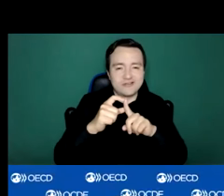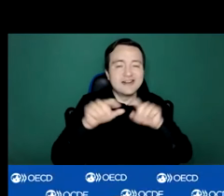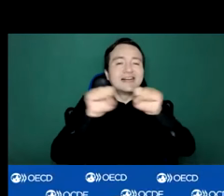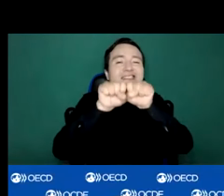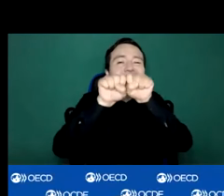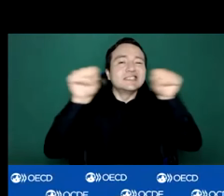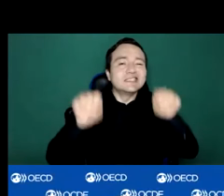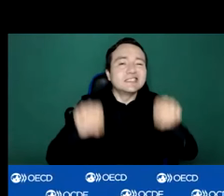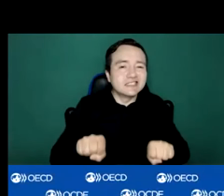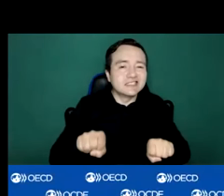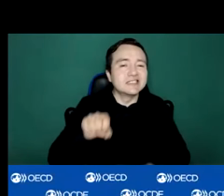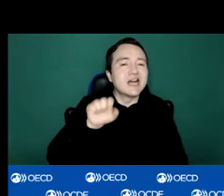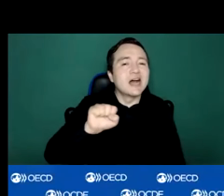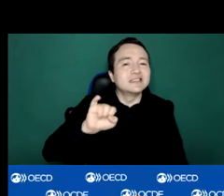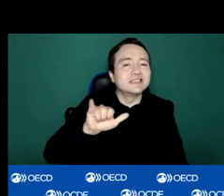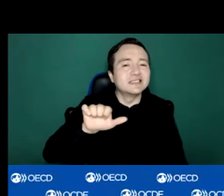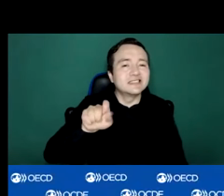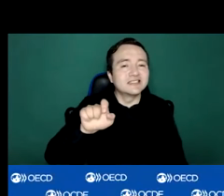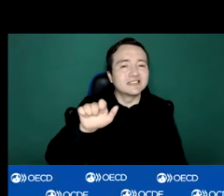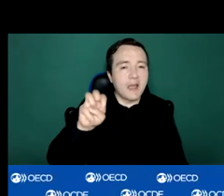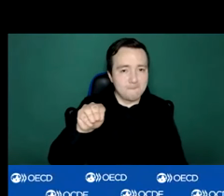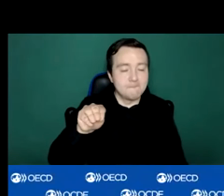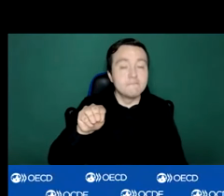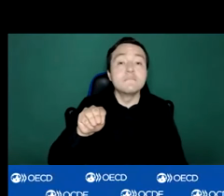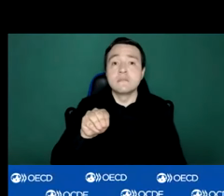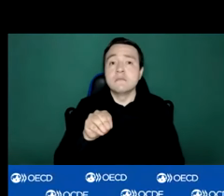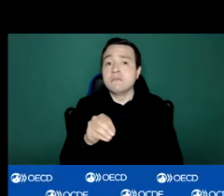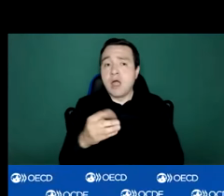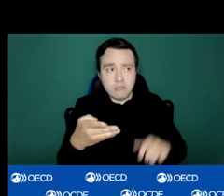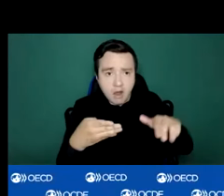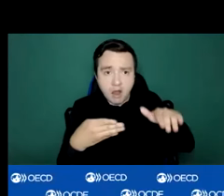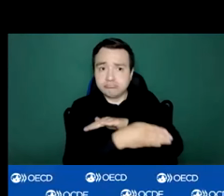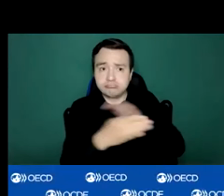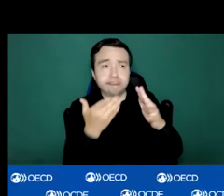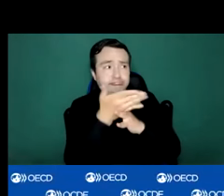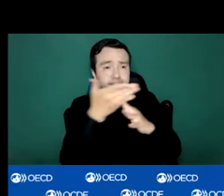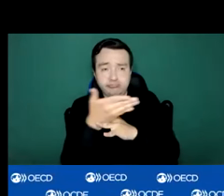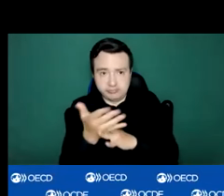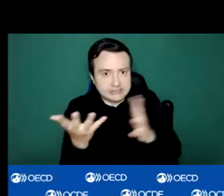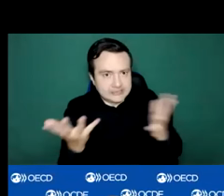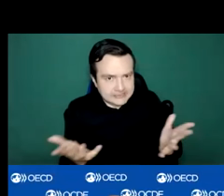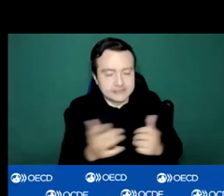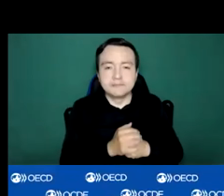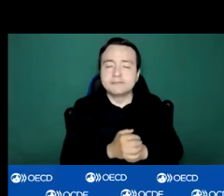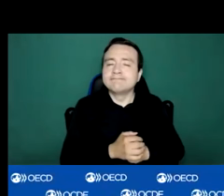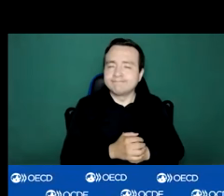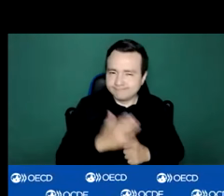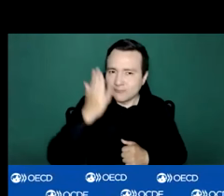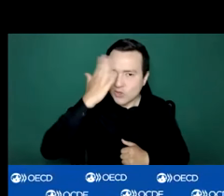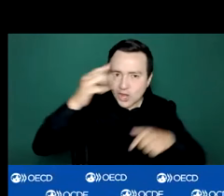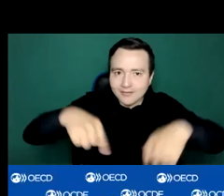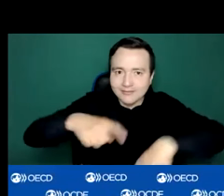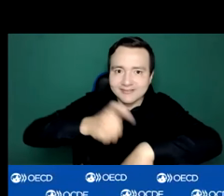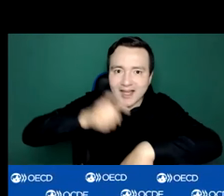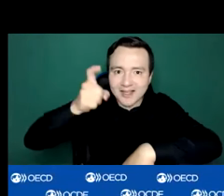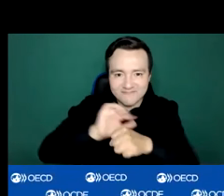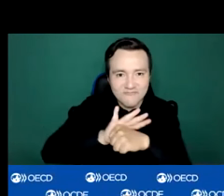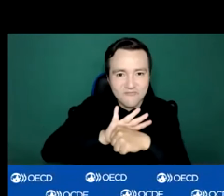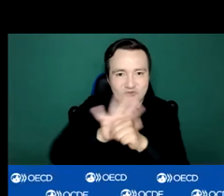of these things even more strongly. Having a regular place of care is an indication of also